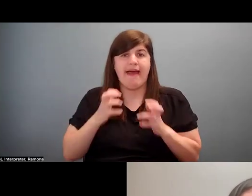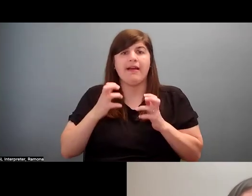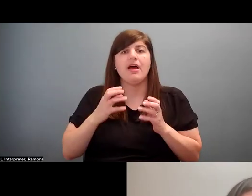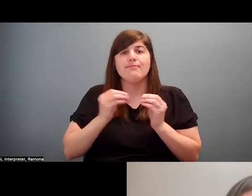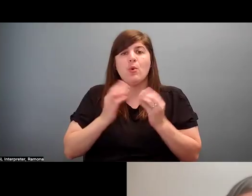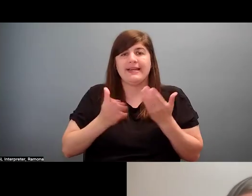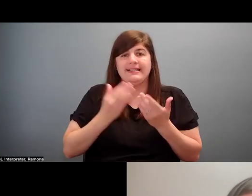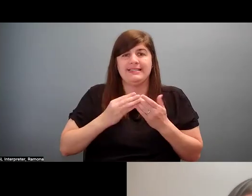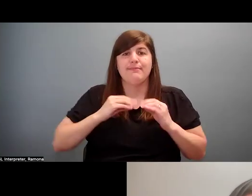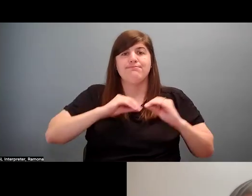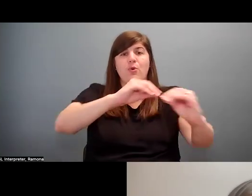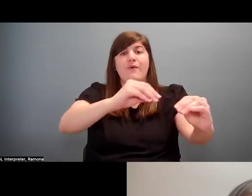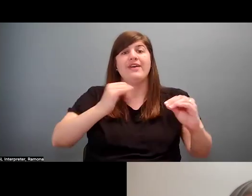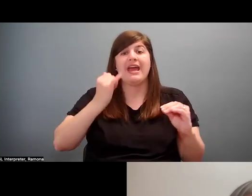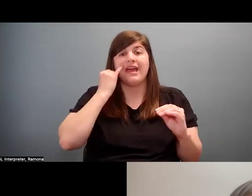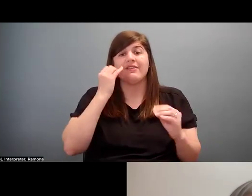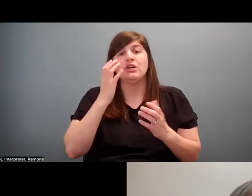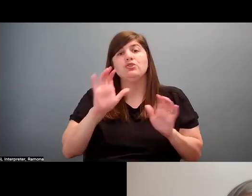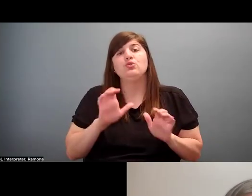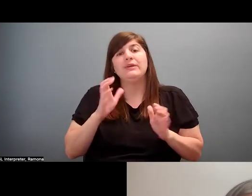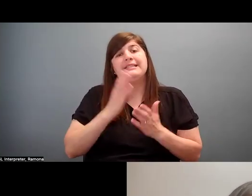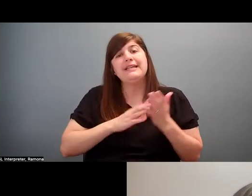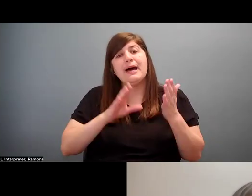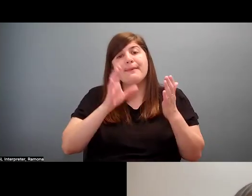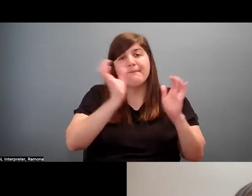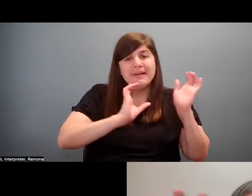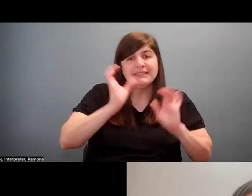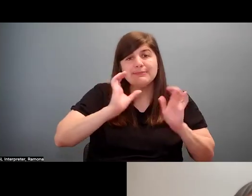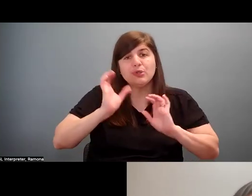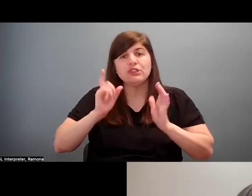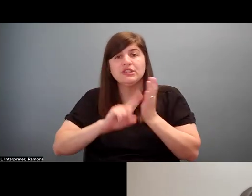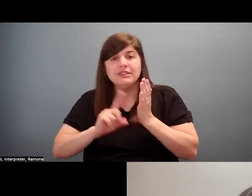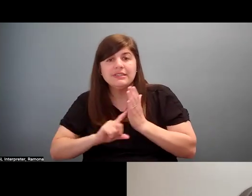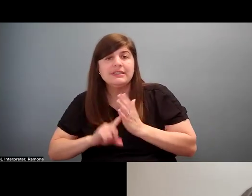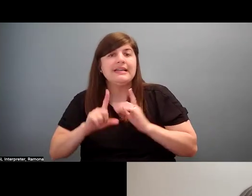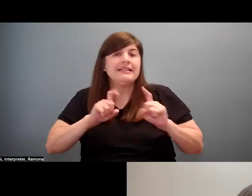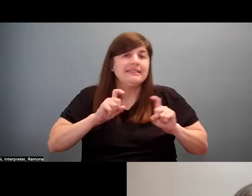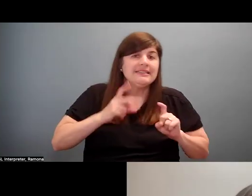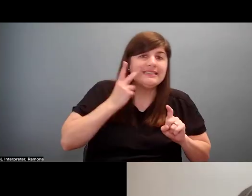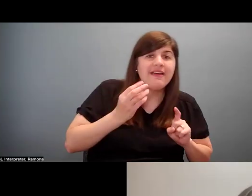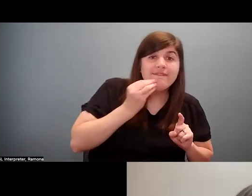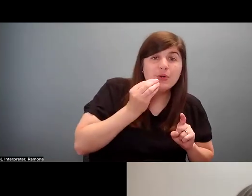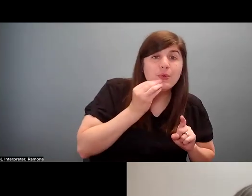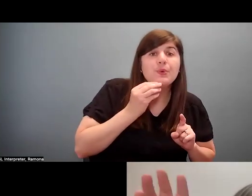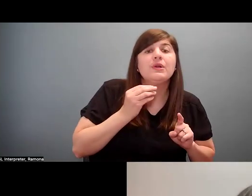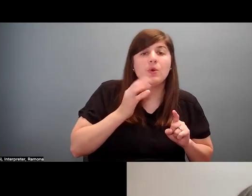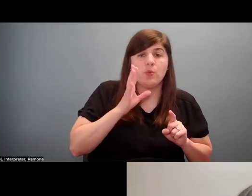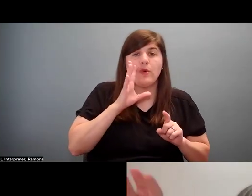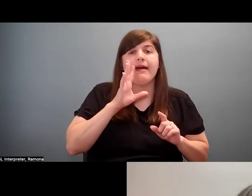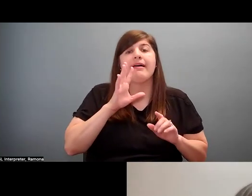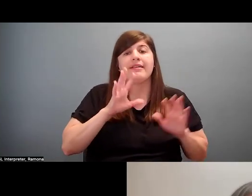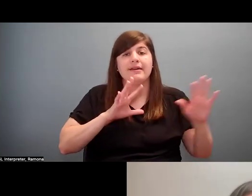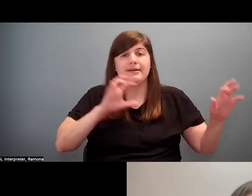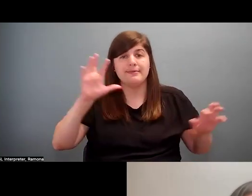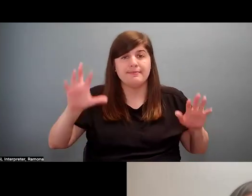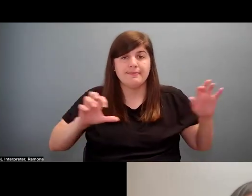go forward. If they're doing some exploration and they're trying to see if there's some food, they'll have their appendages out have them out